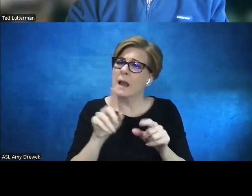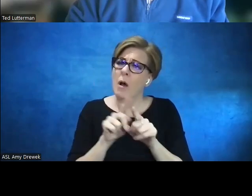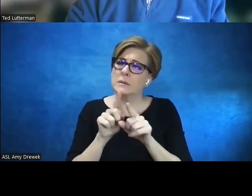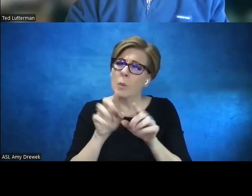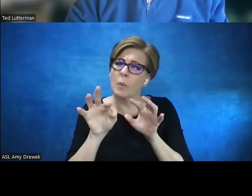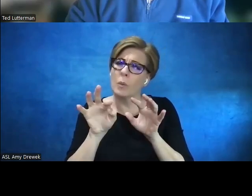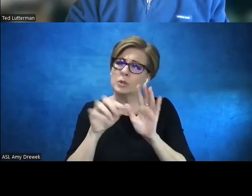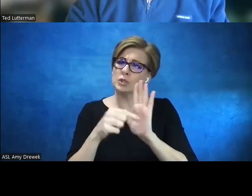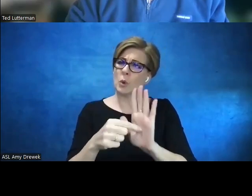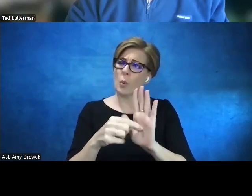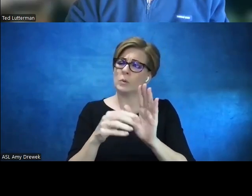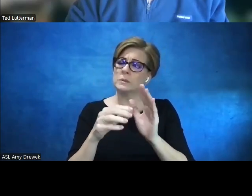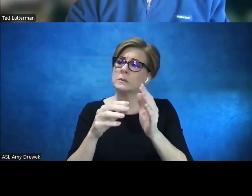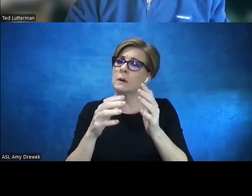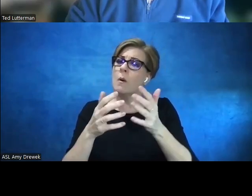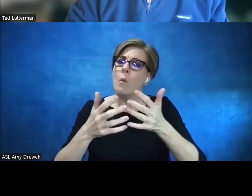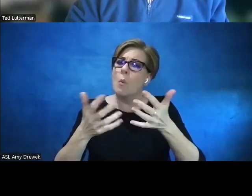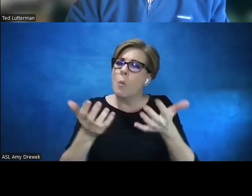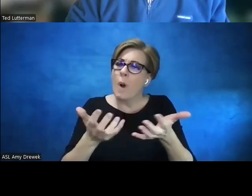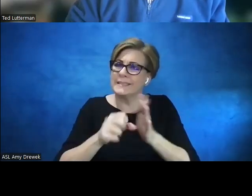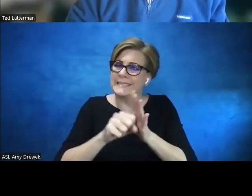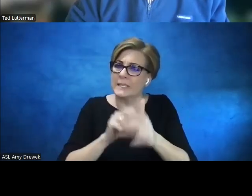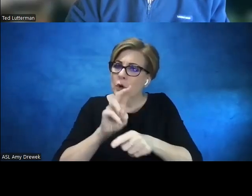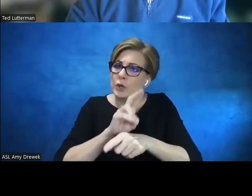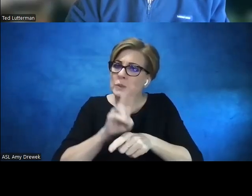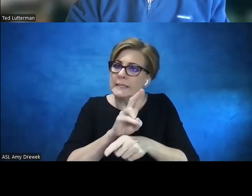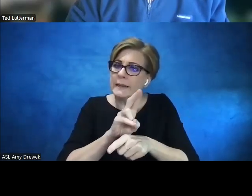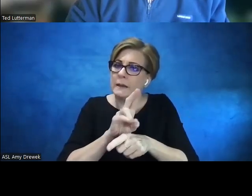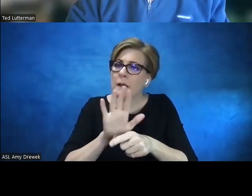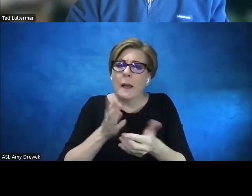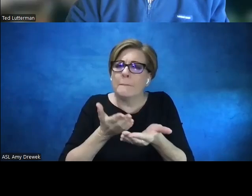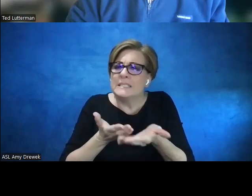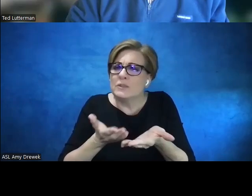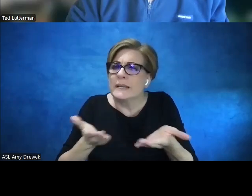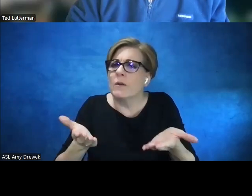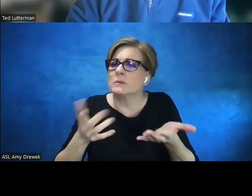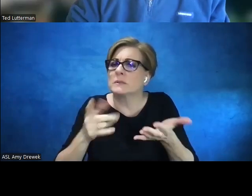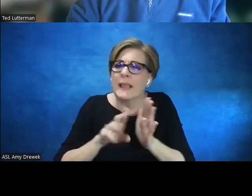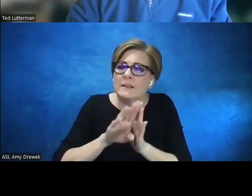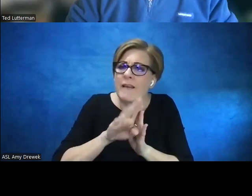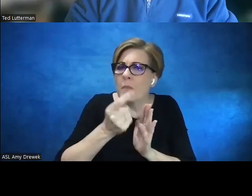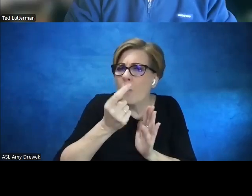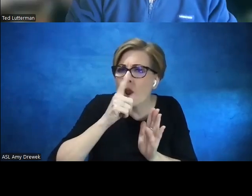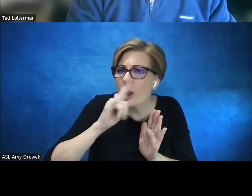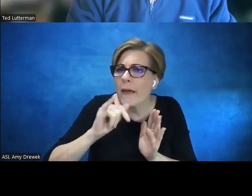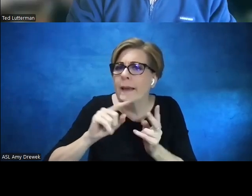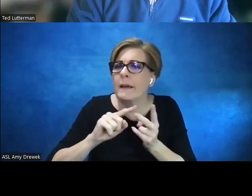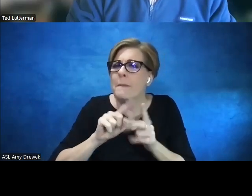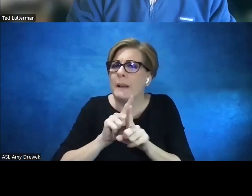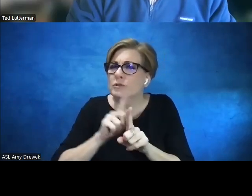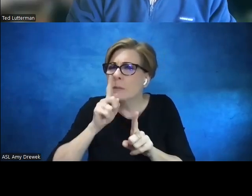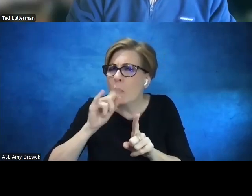describing what actually are their print materials that they're developing, or what are they doing in terms of mentorships or stuff. If you go to the next